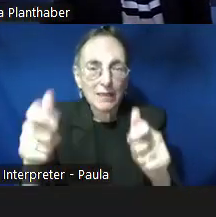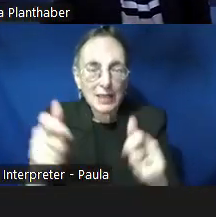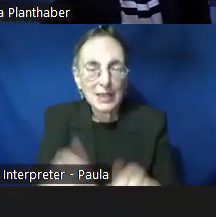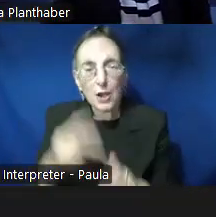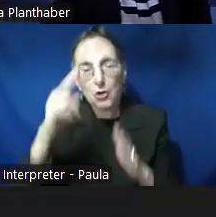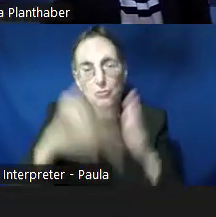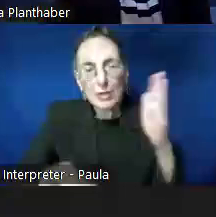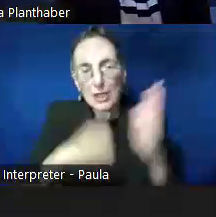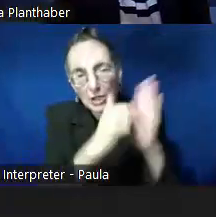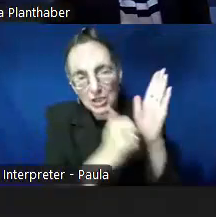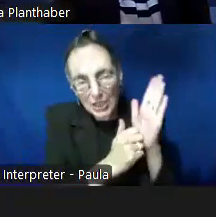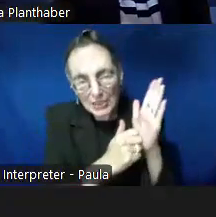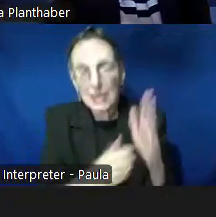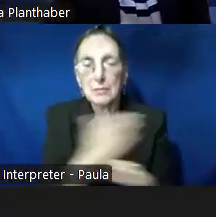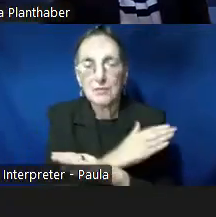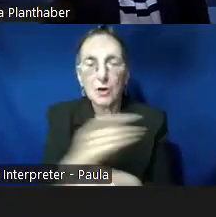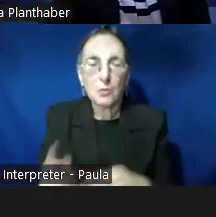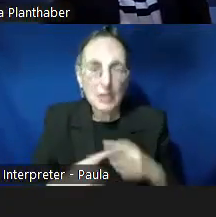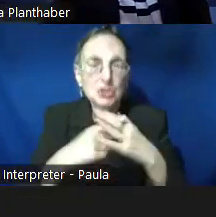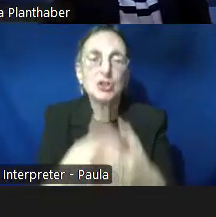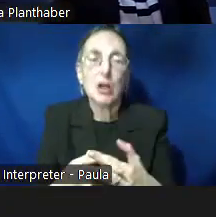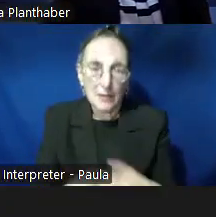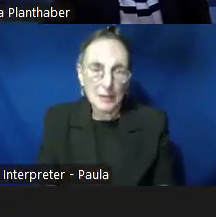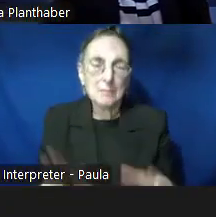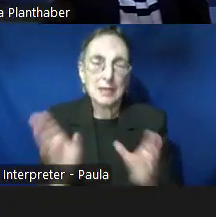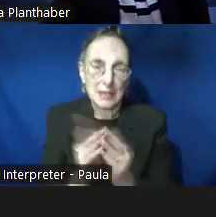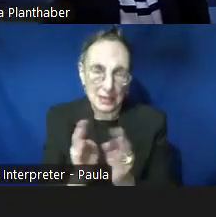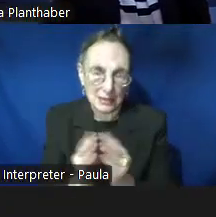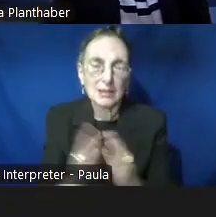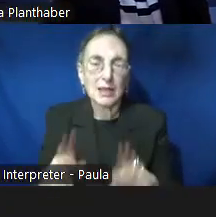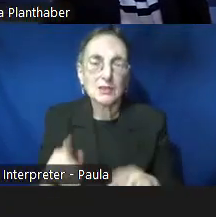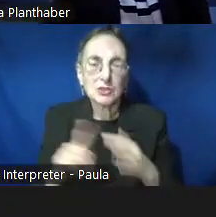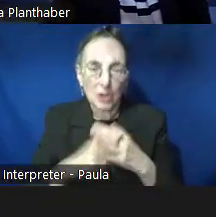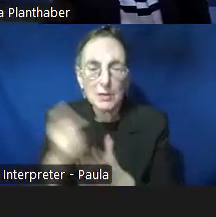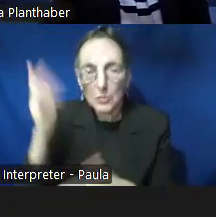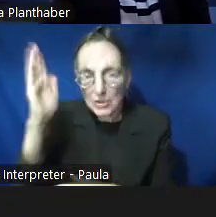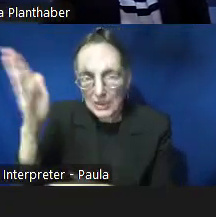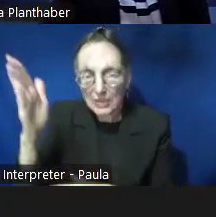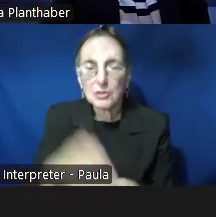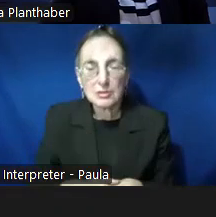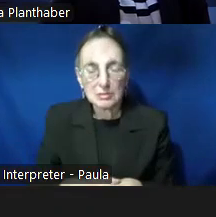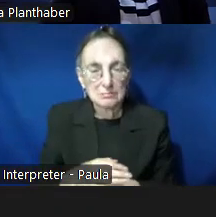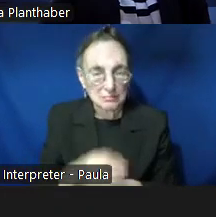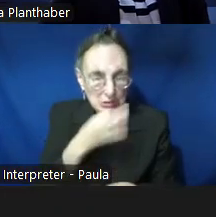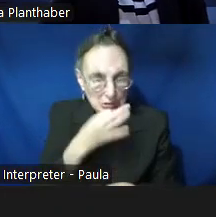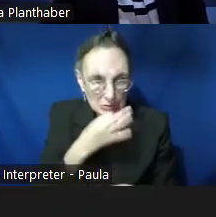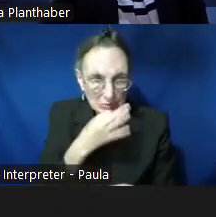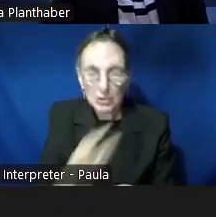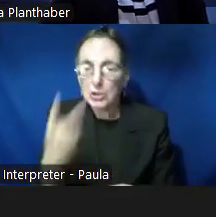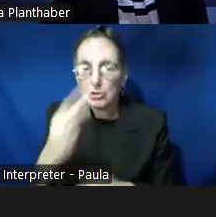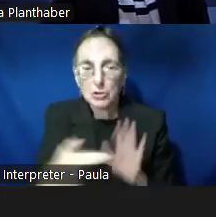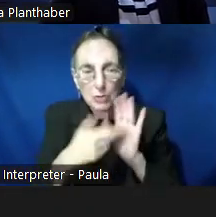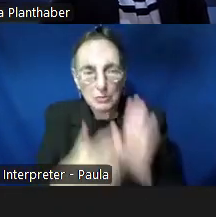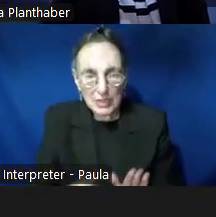into the nitty-gritty of the information. I'm gonna be joined in a moment by two representatives from Justice